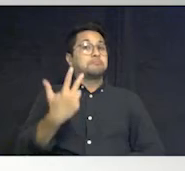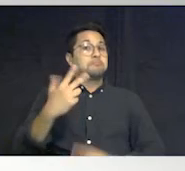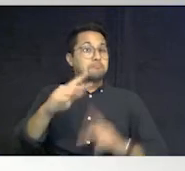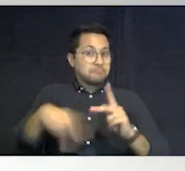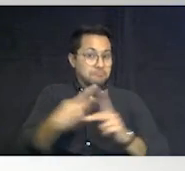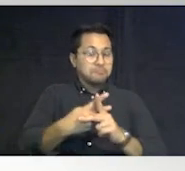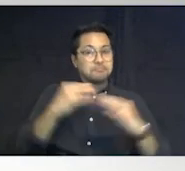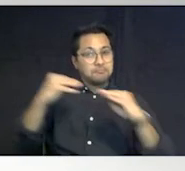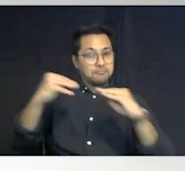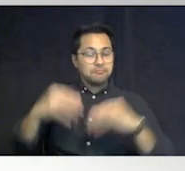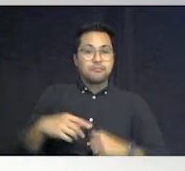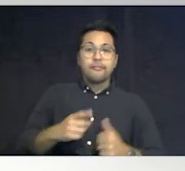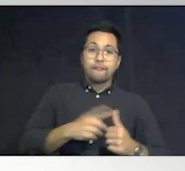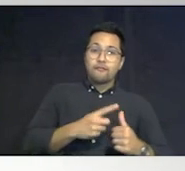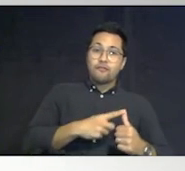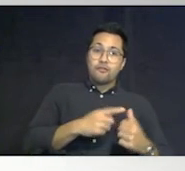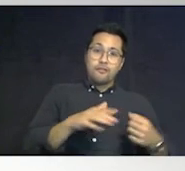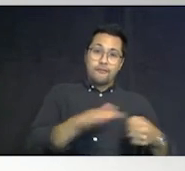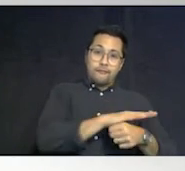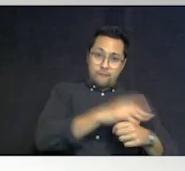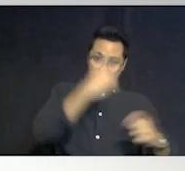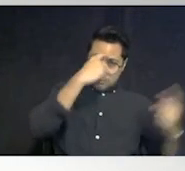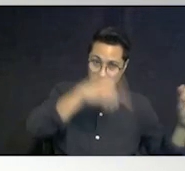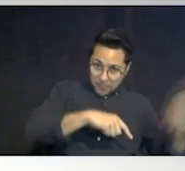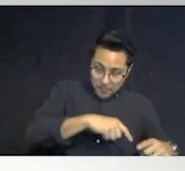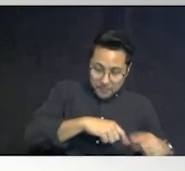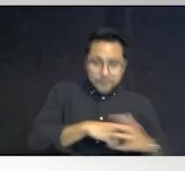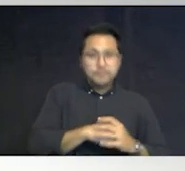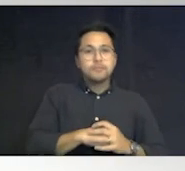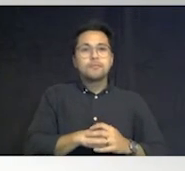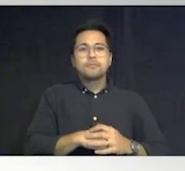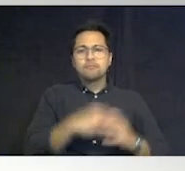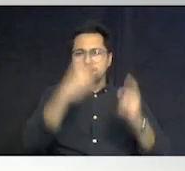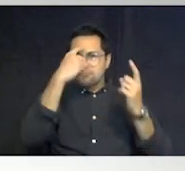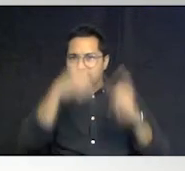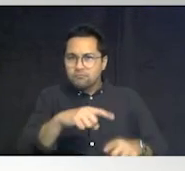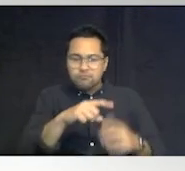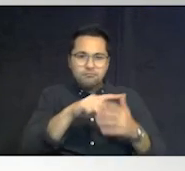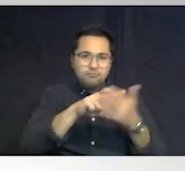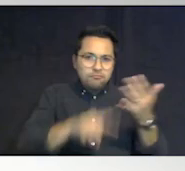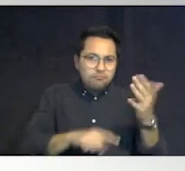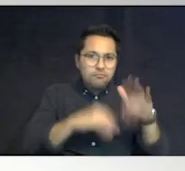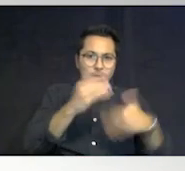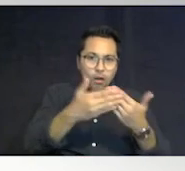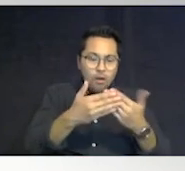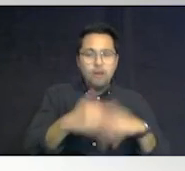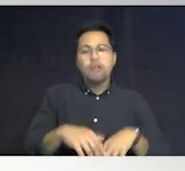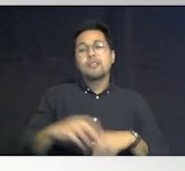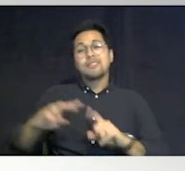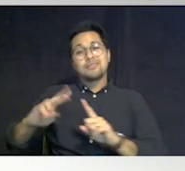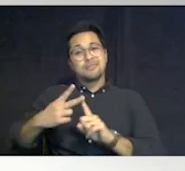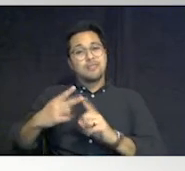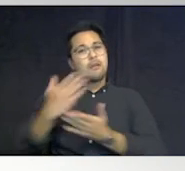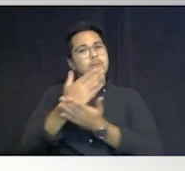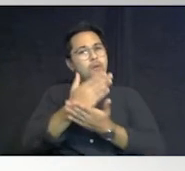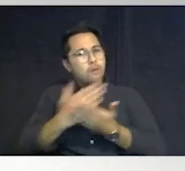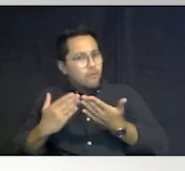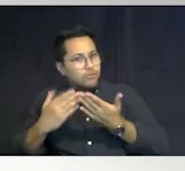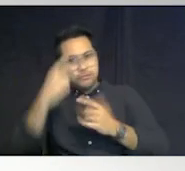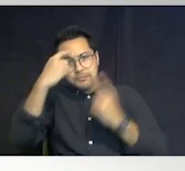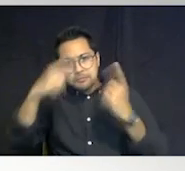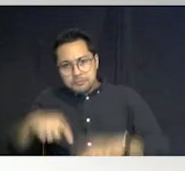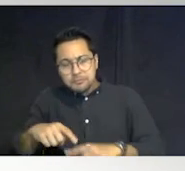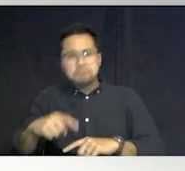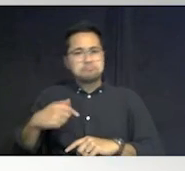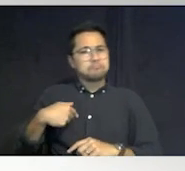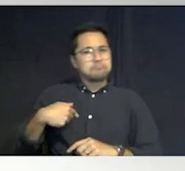mediation. One is a full agreement, in which both parties agree to all issues in dispute. One is a partial agreement, in which the parties agree